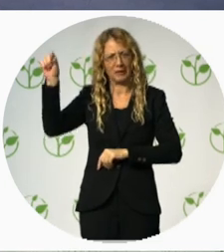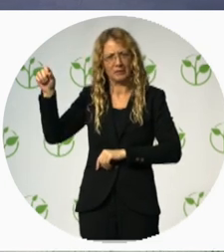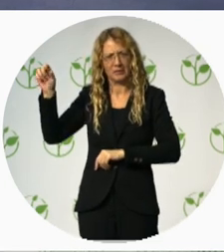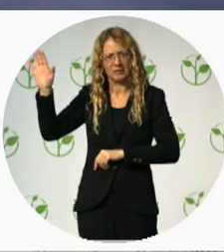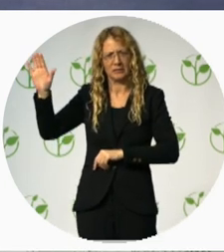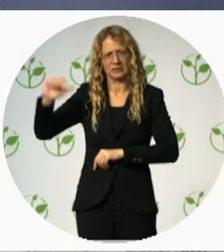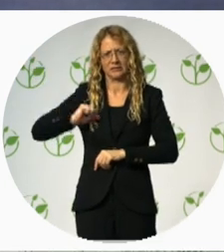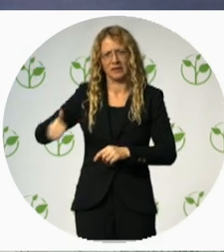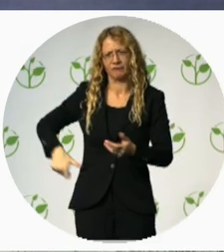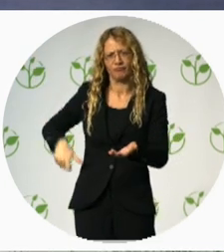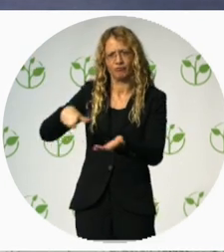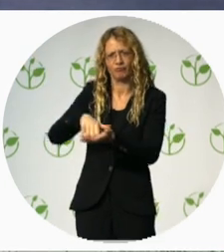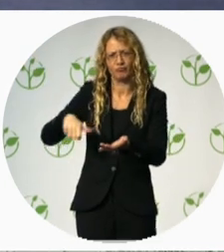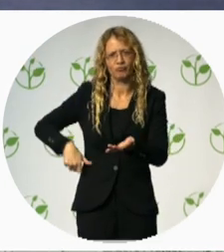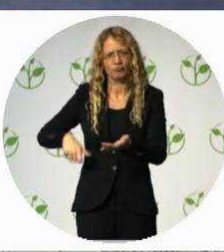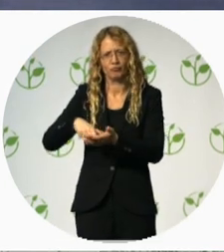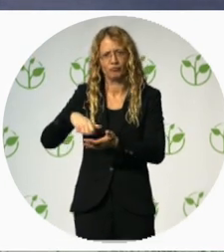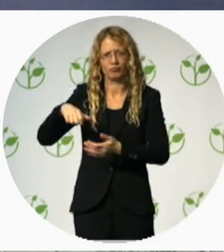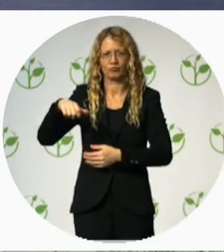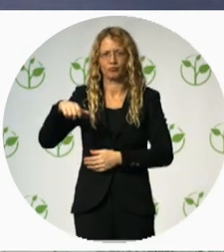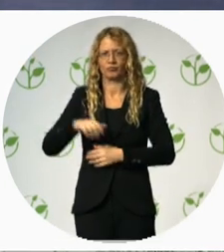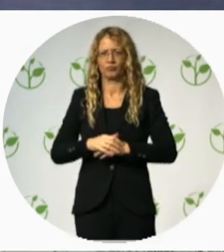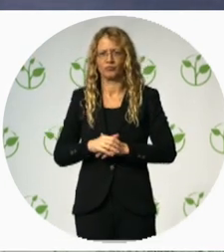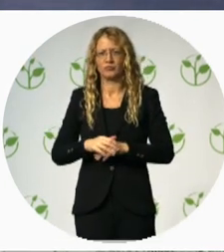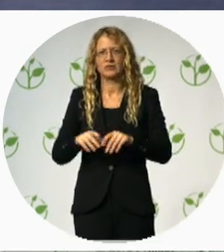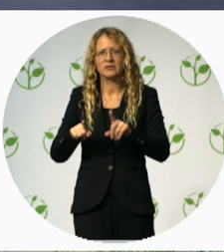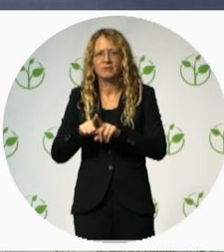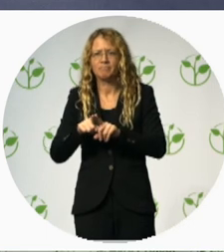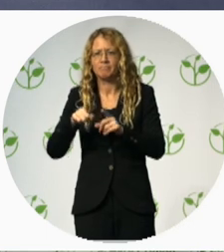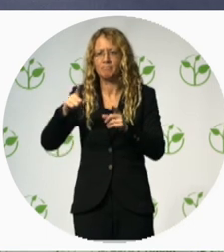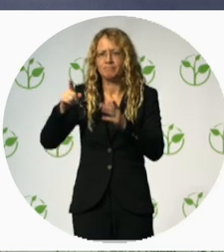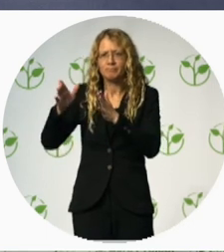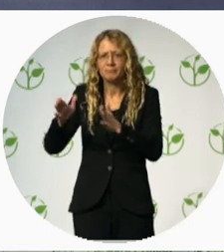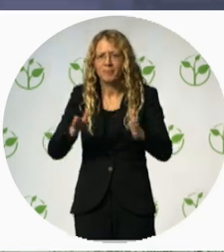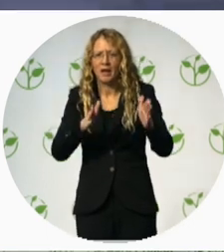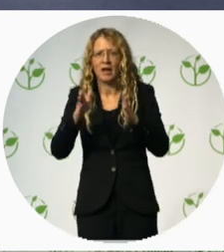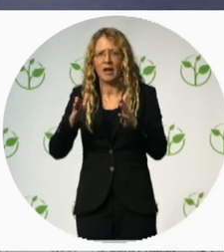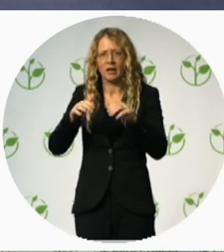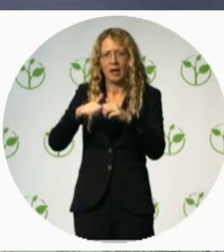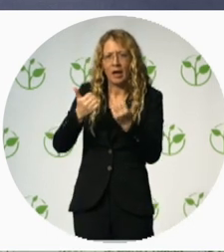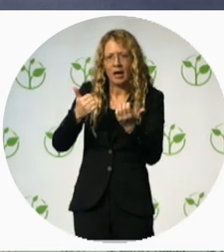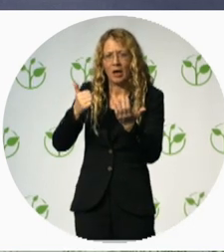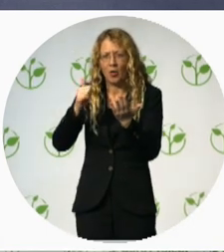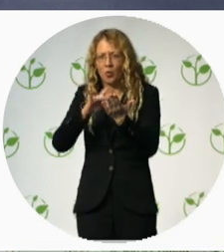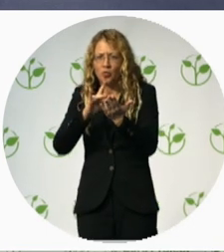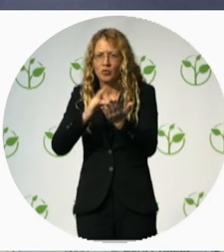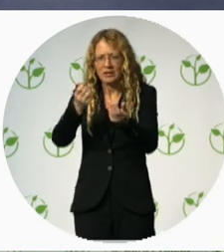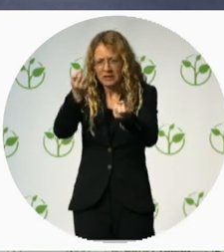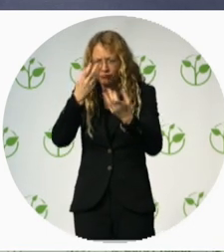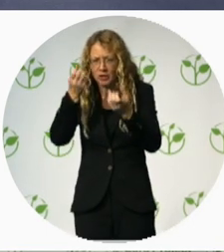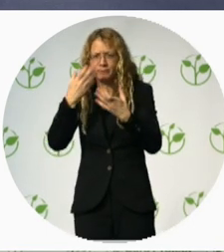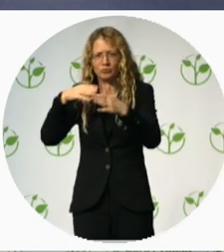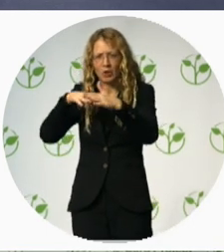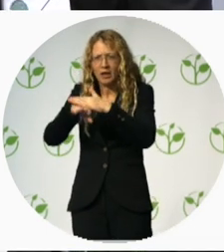a smartphone application with a screen reader function that collects and shares information on the accessibility of Japanese